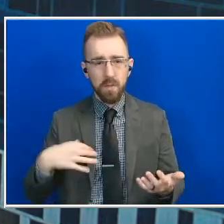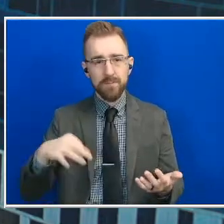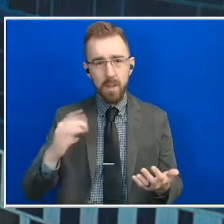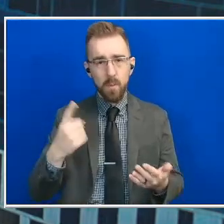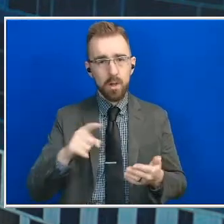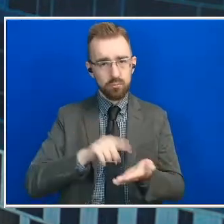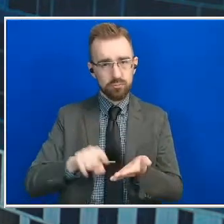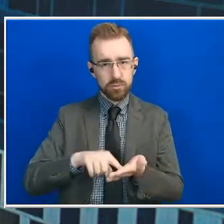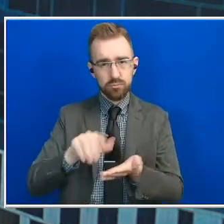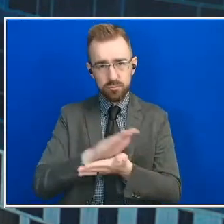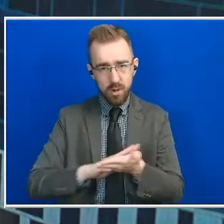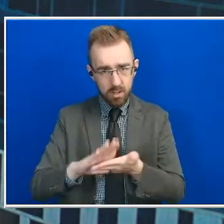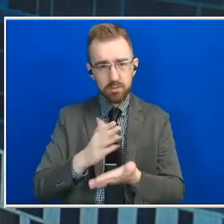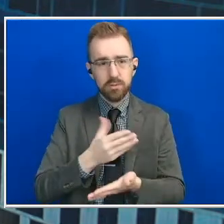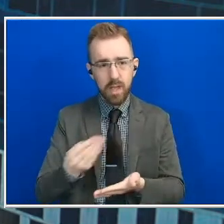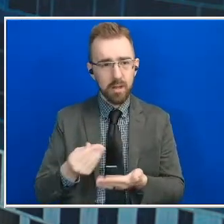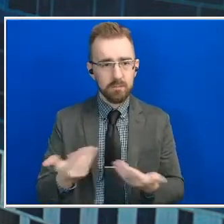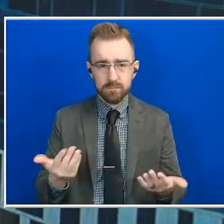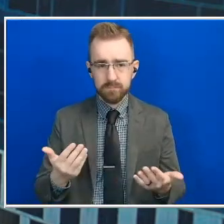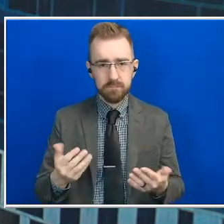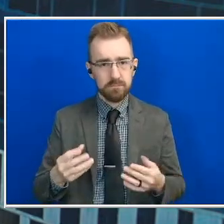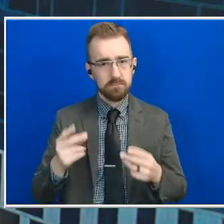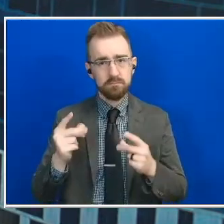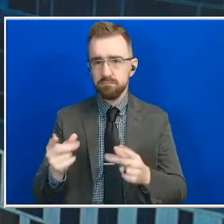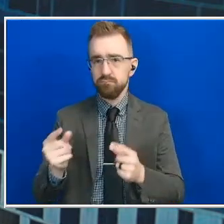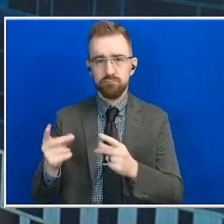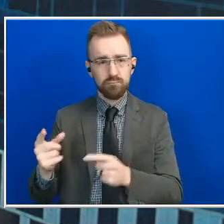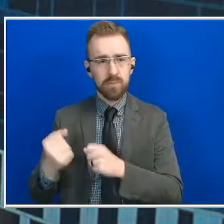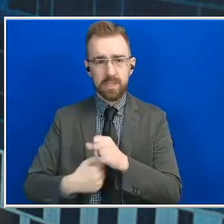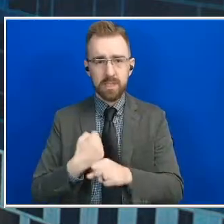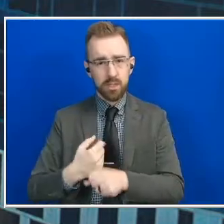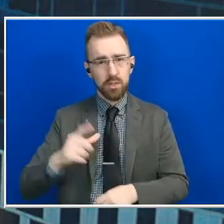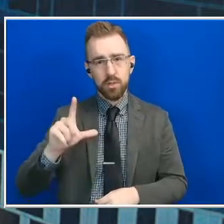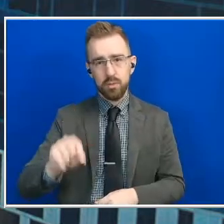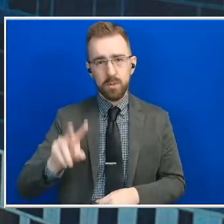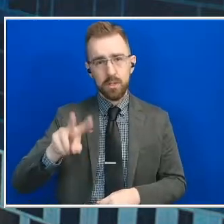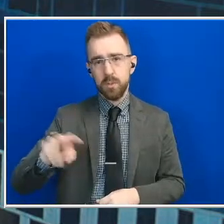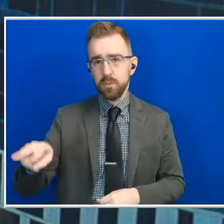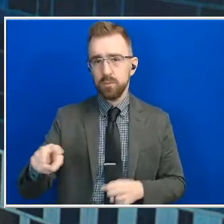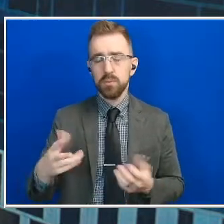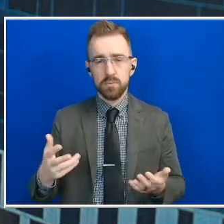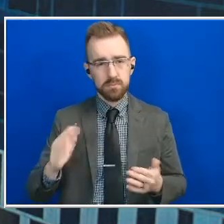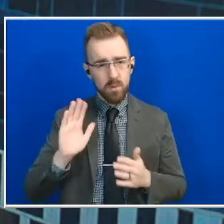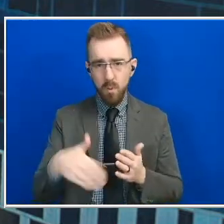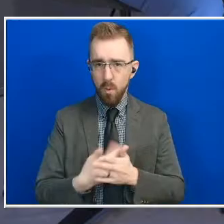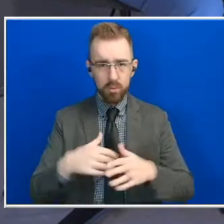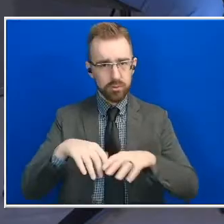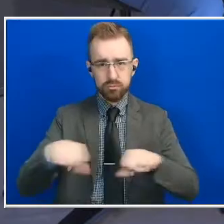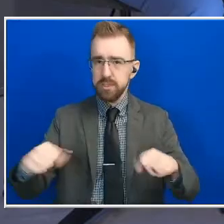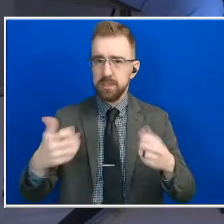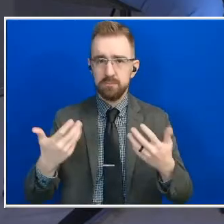and knocked that out in the year 2022. Did the whole degree. Fantastic, and congratulations. Oh,